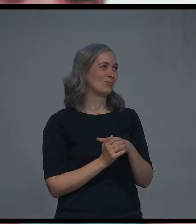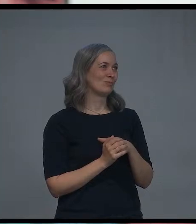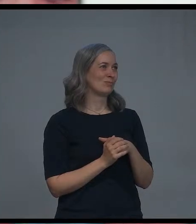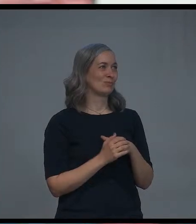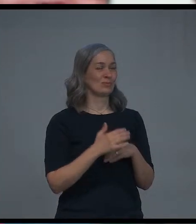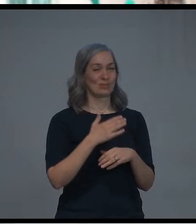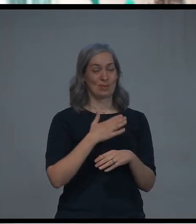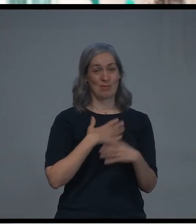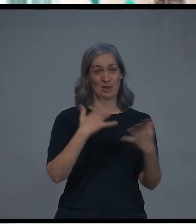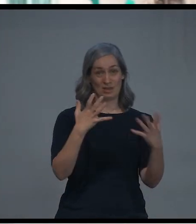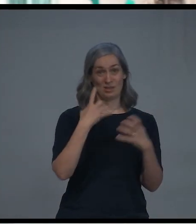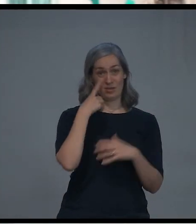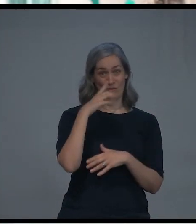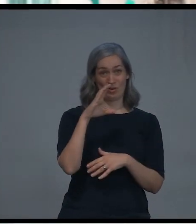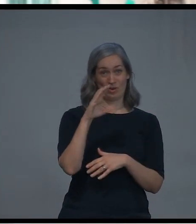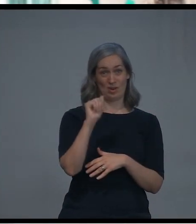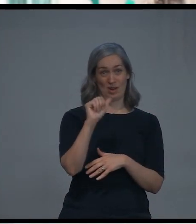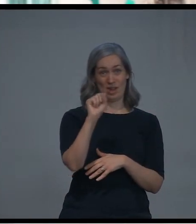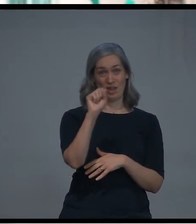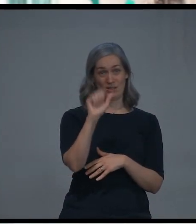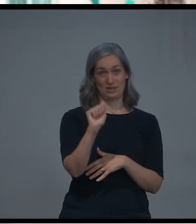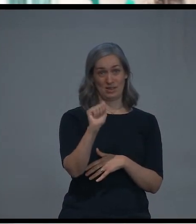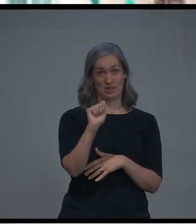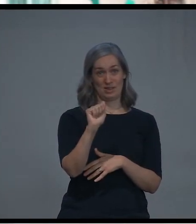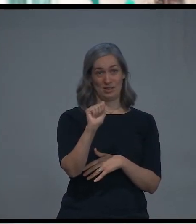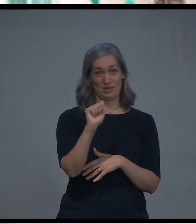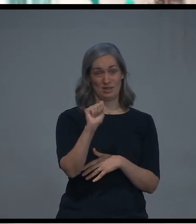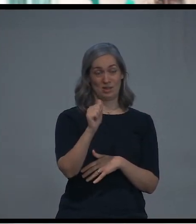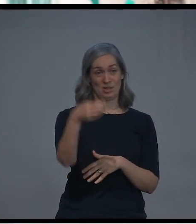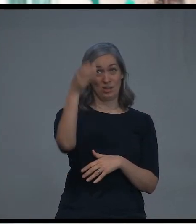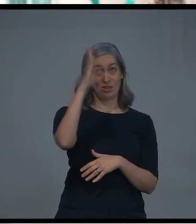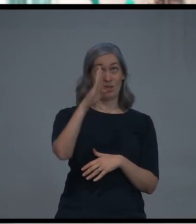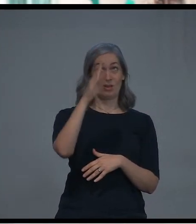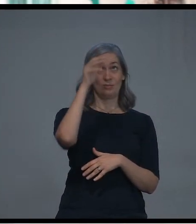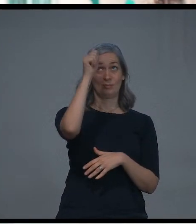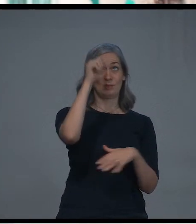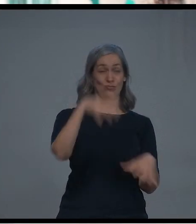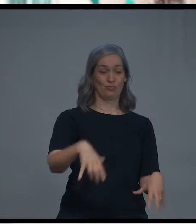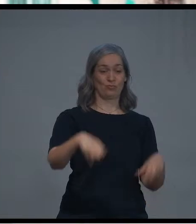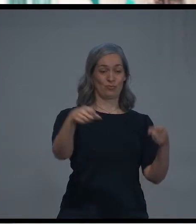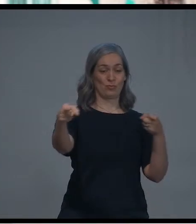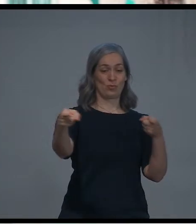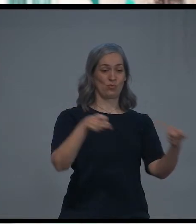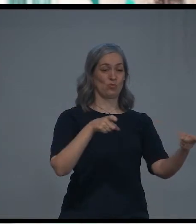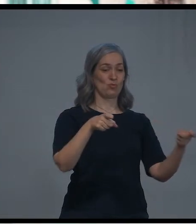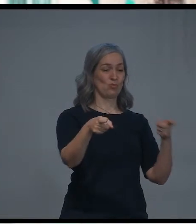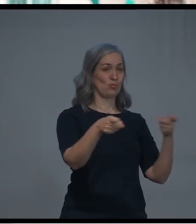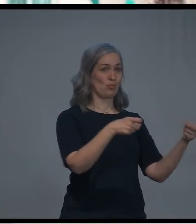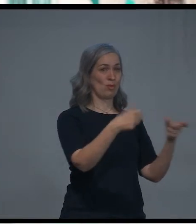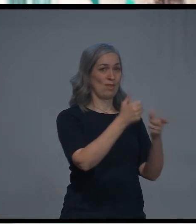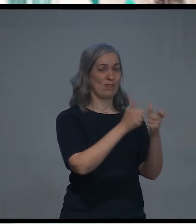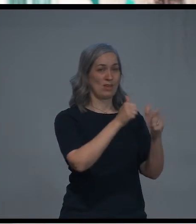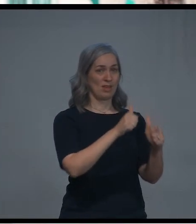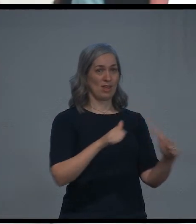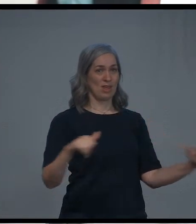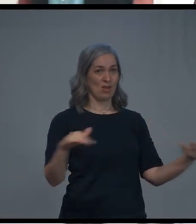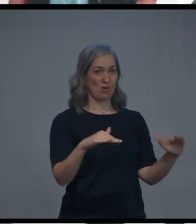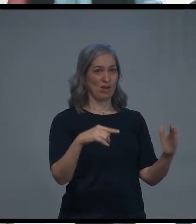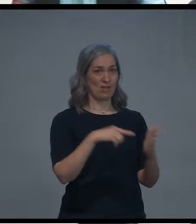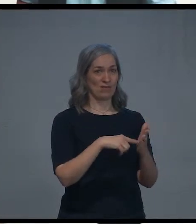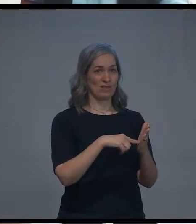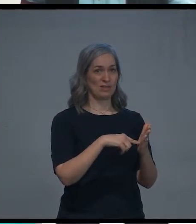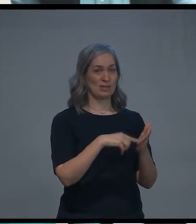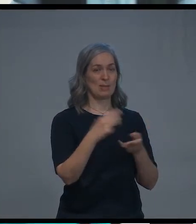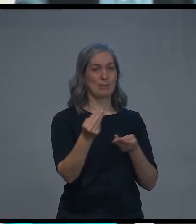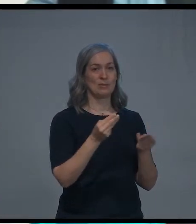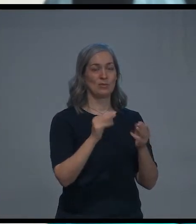My desire for Casa is that God take control of every area on this ministry. How we